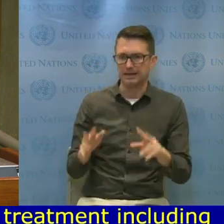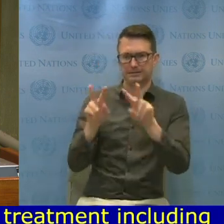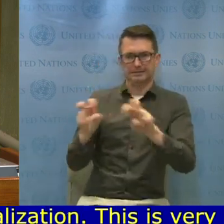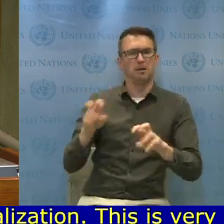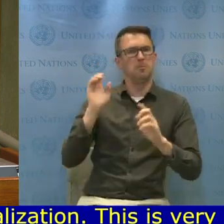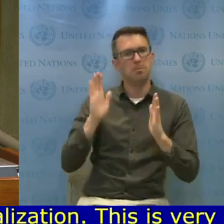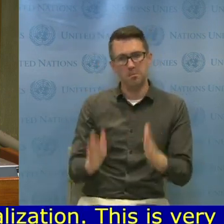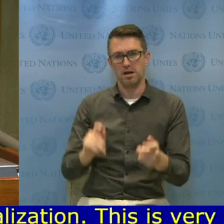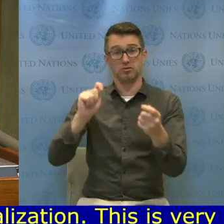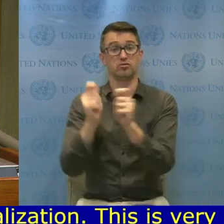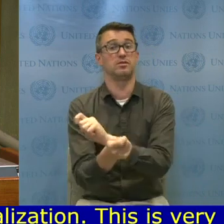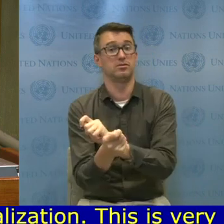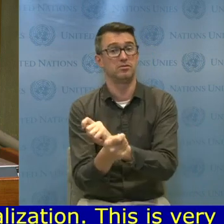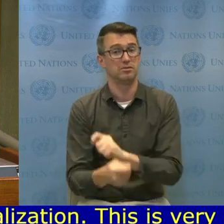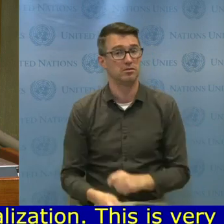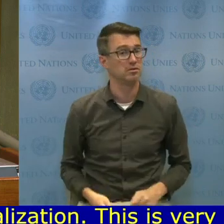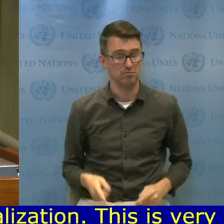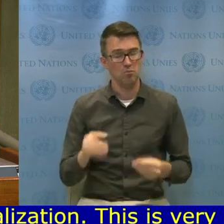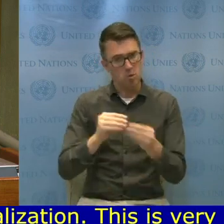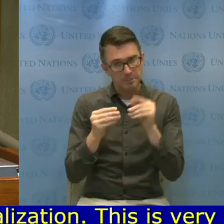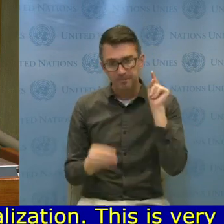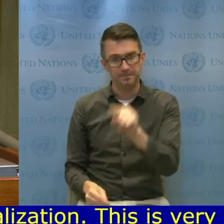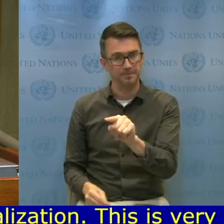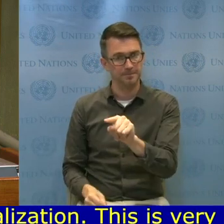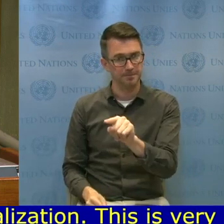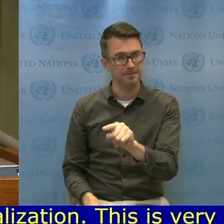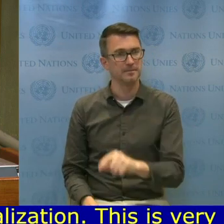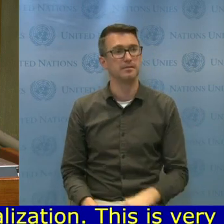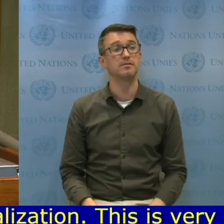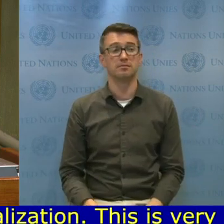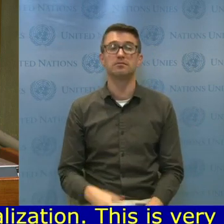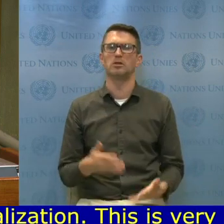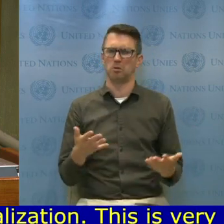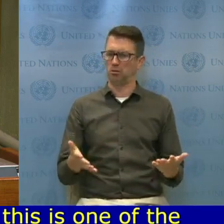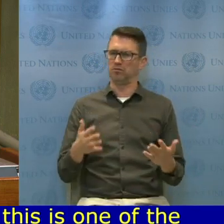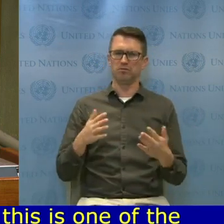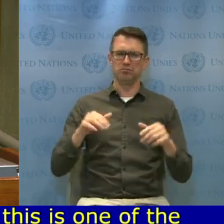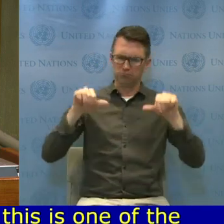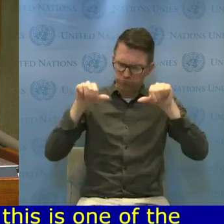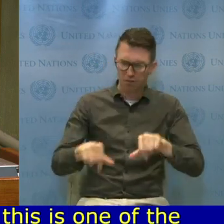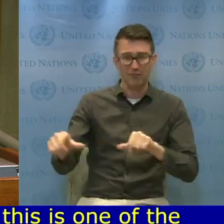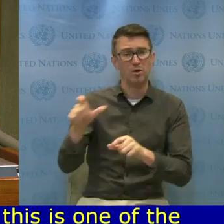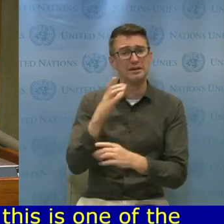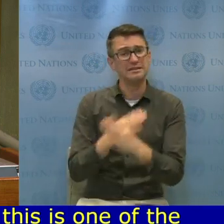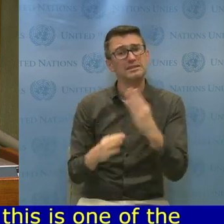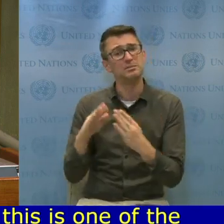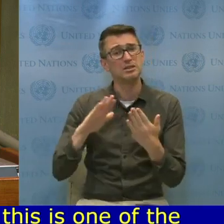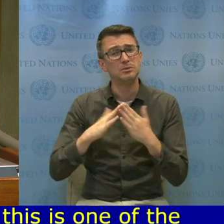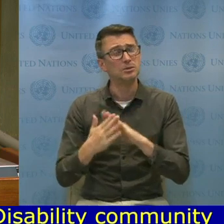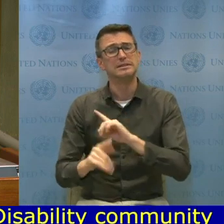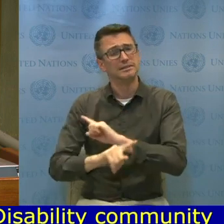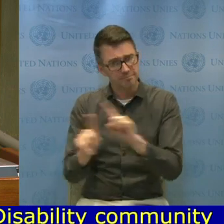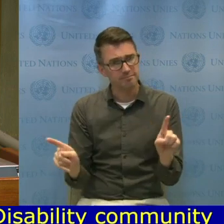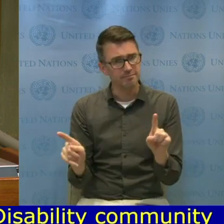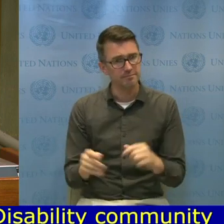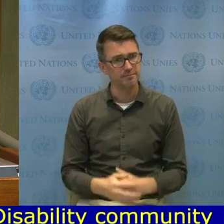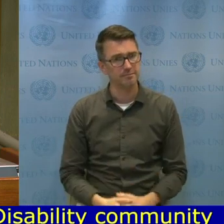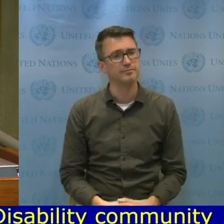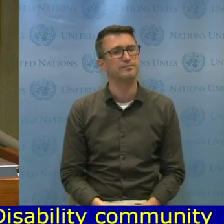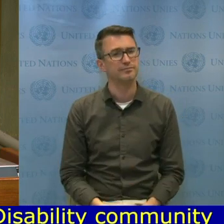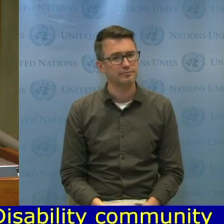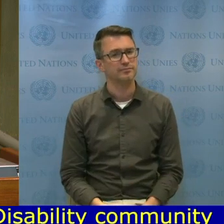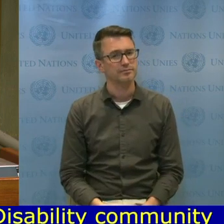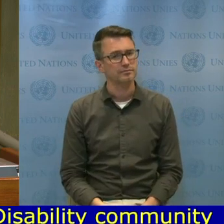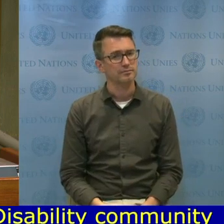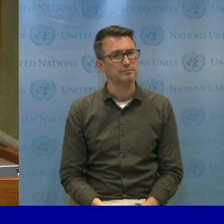disability community at the time. Moreover, we have to come to conclusion that mental institutions of all in